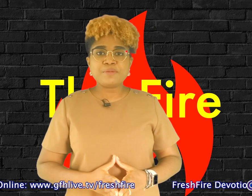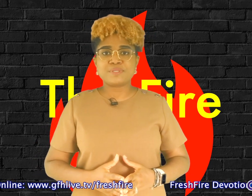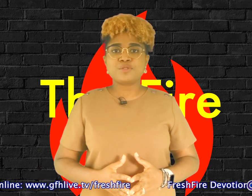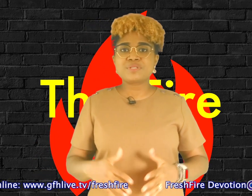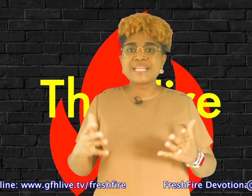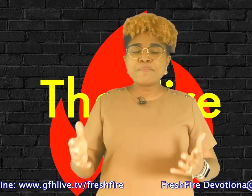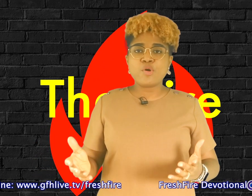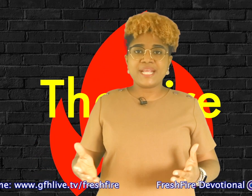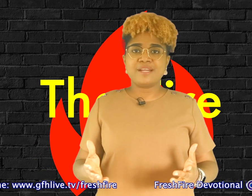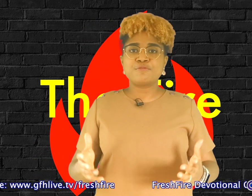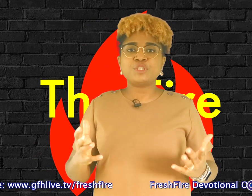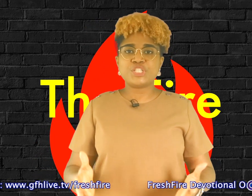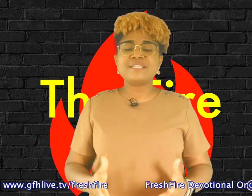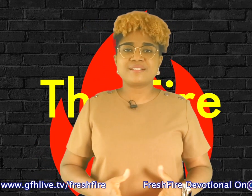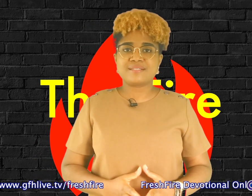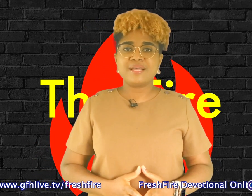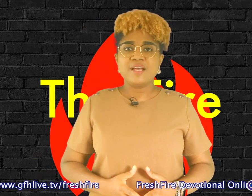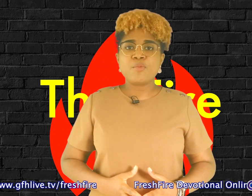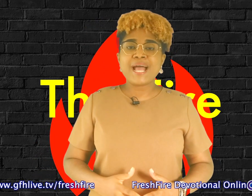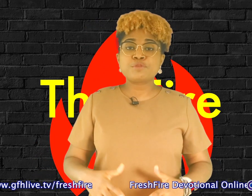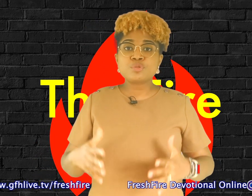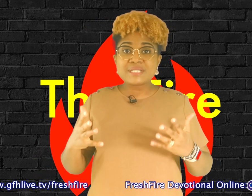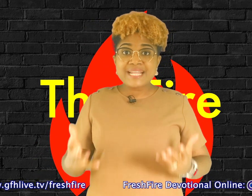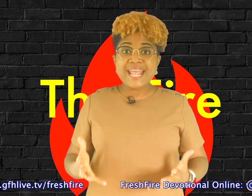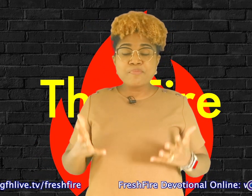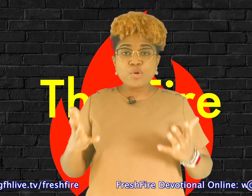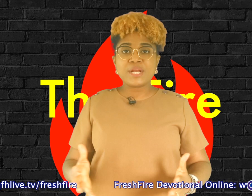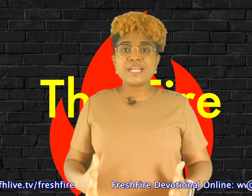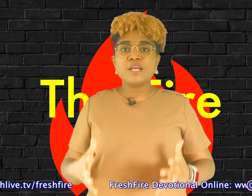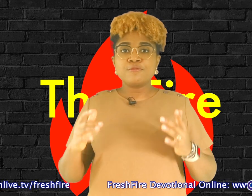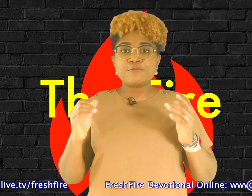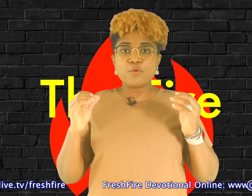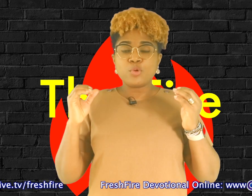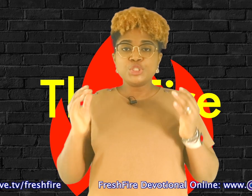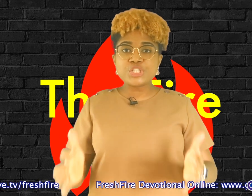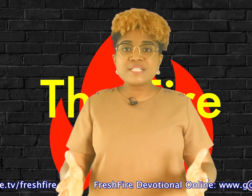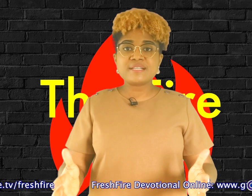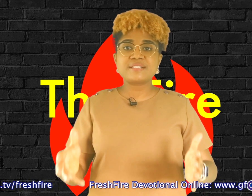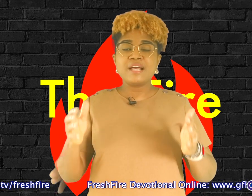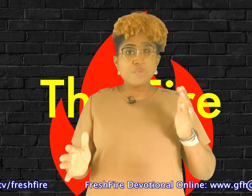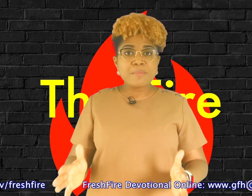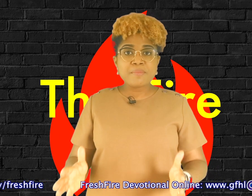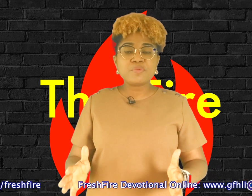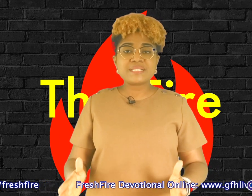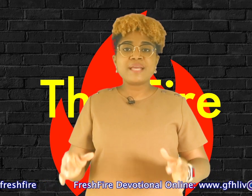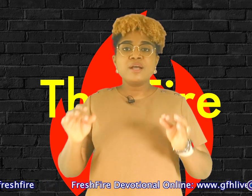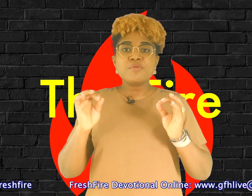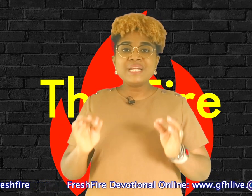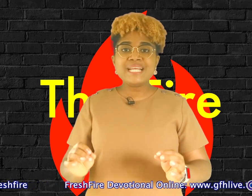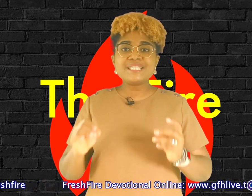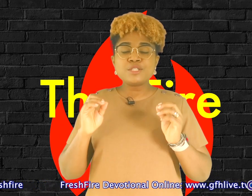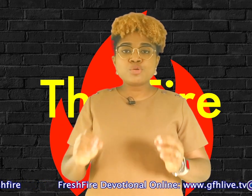four tips to stay burning for Jesus? We have to stay burning for Jesus. Remember, we